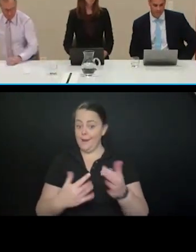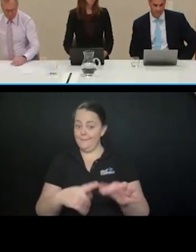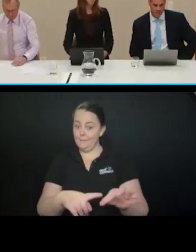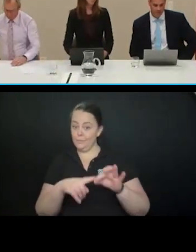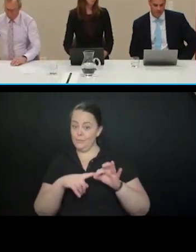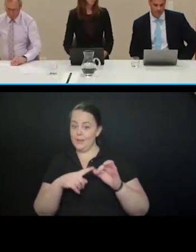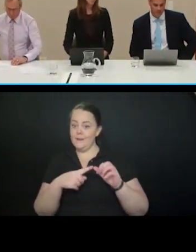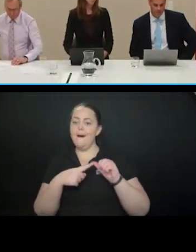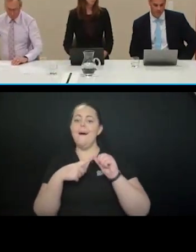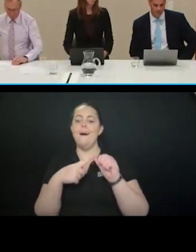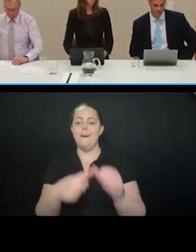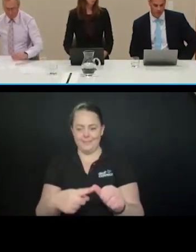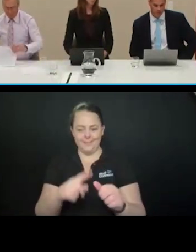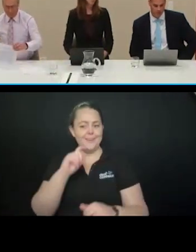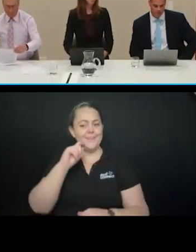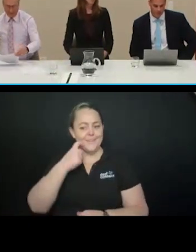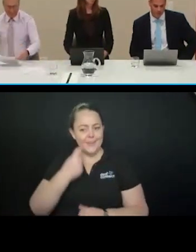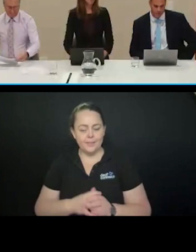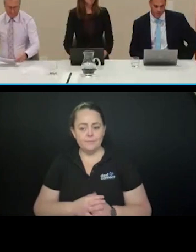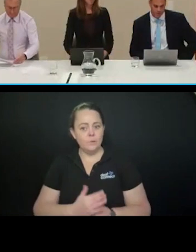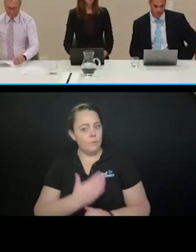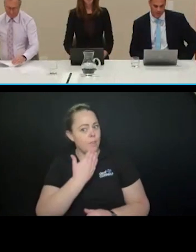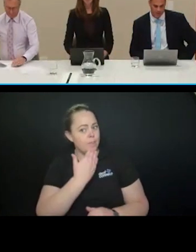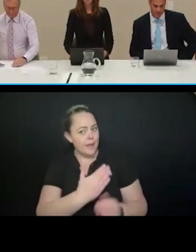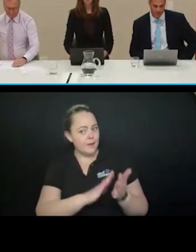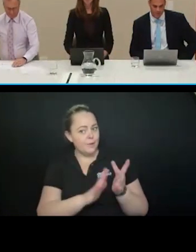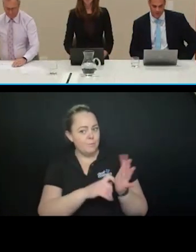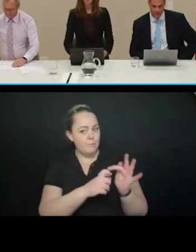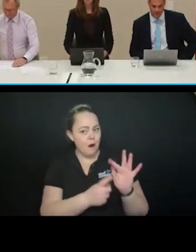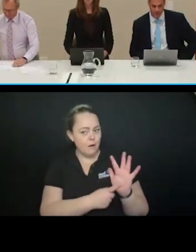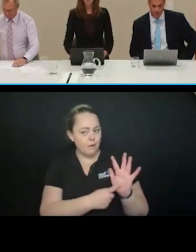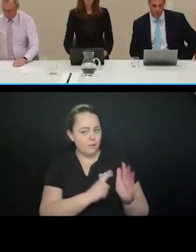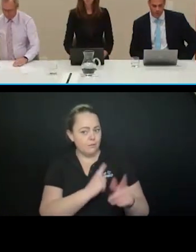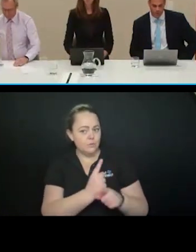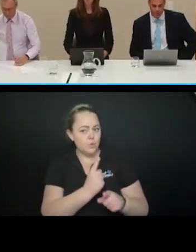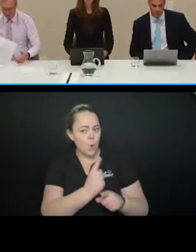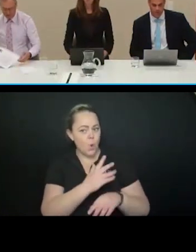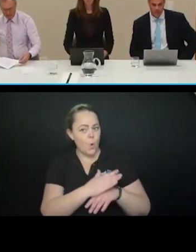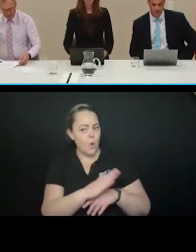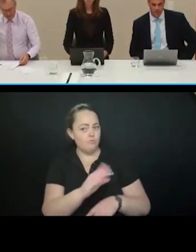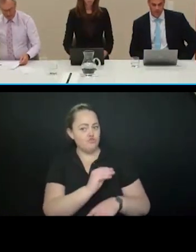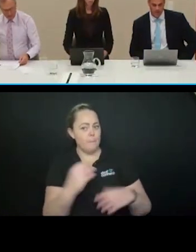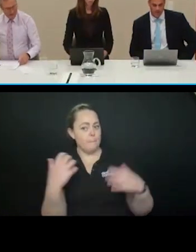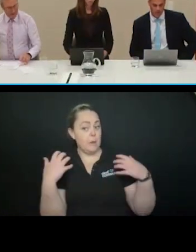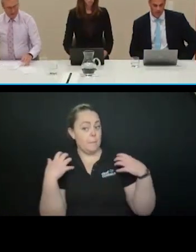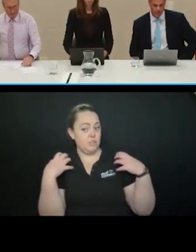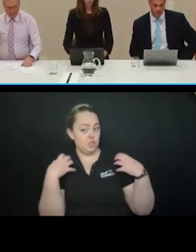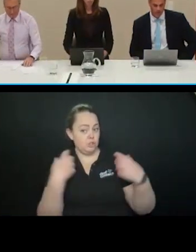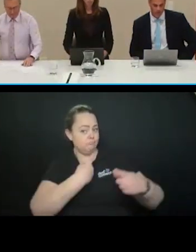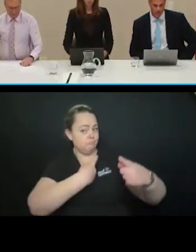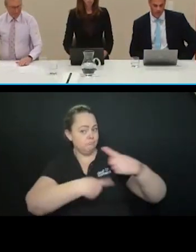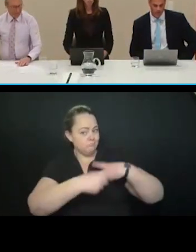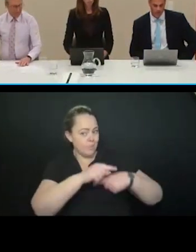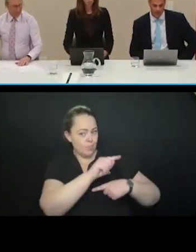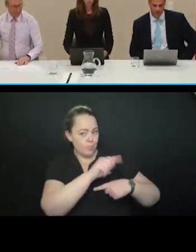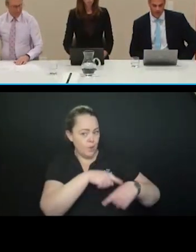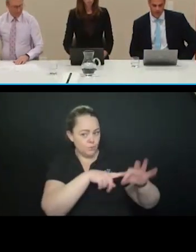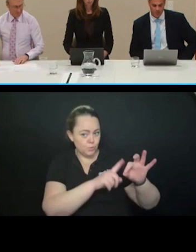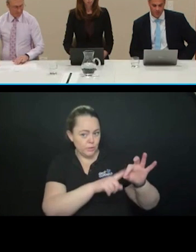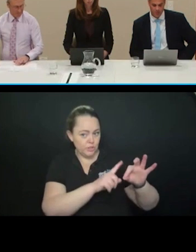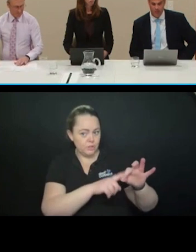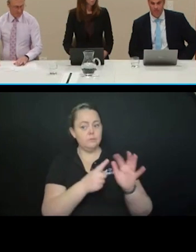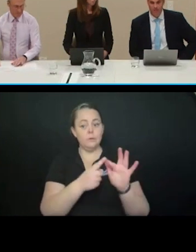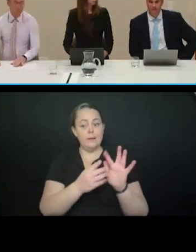again, thanks, Michael, for joining us from the Commission perspective to pick up any of those questions. Emma, we've also got who